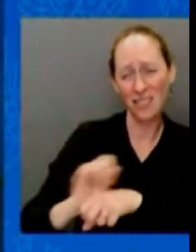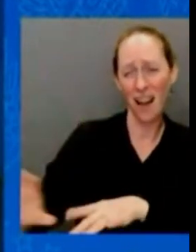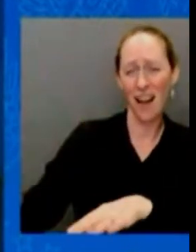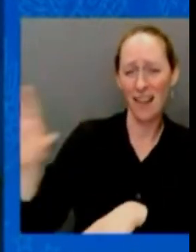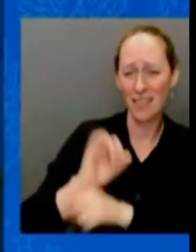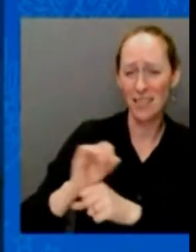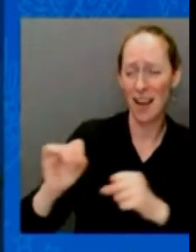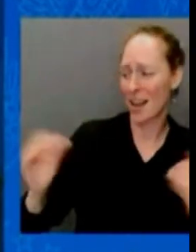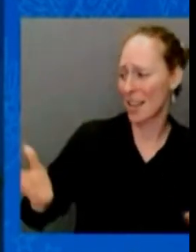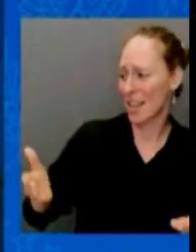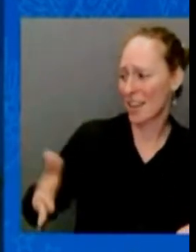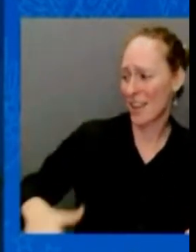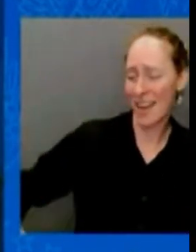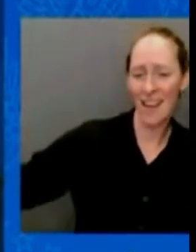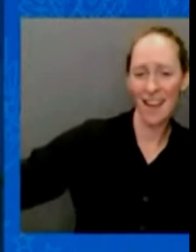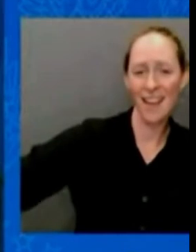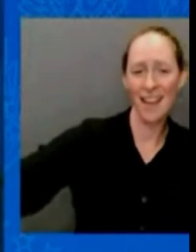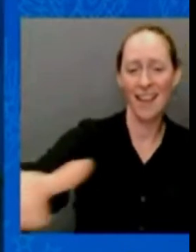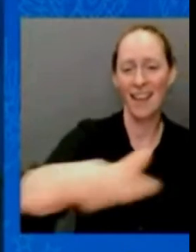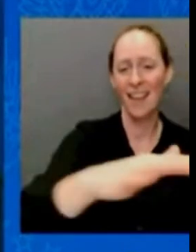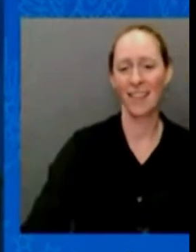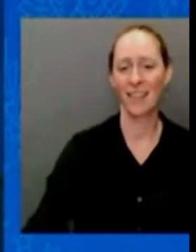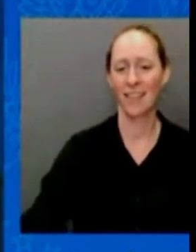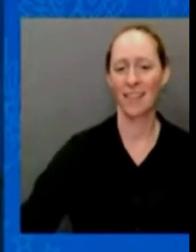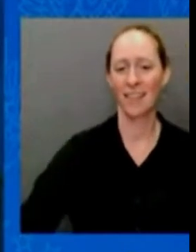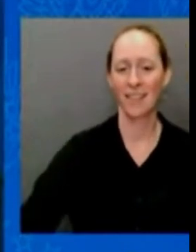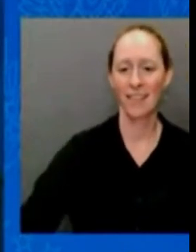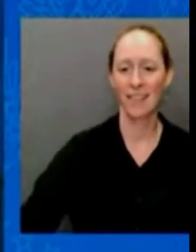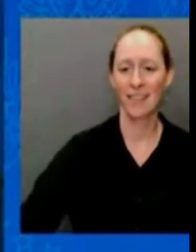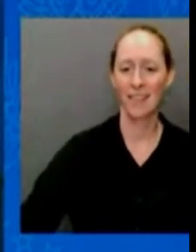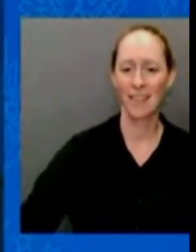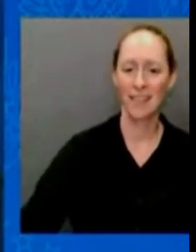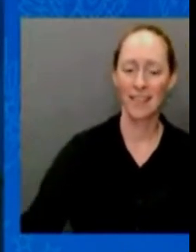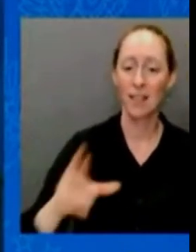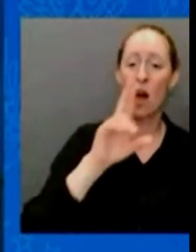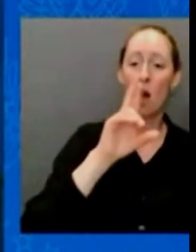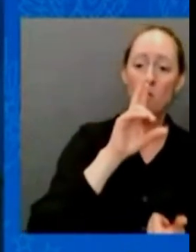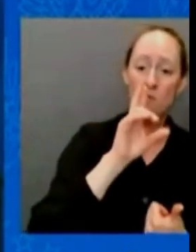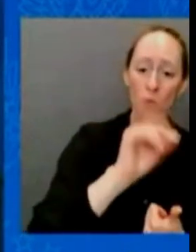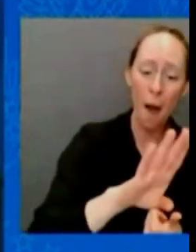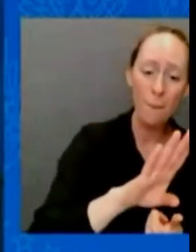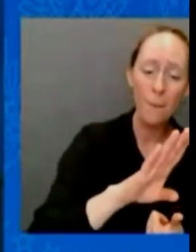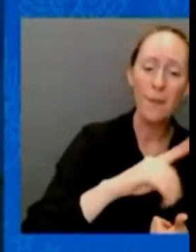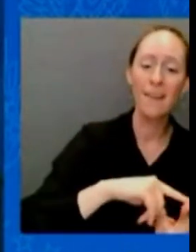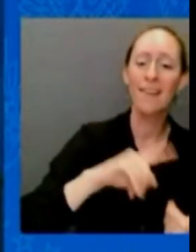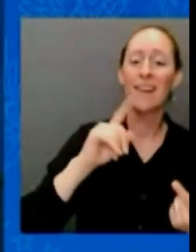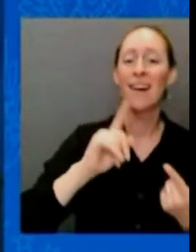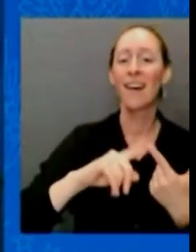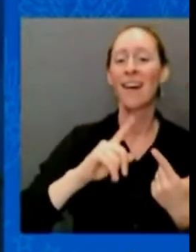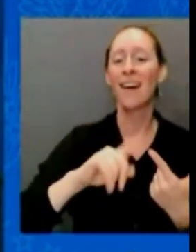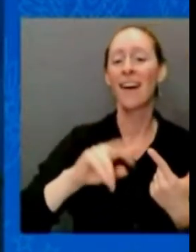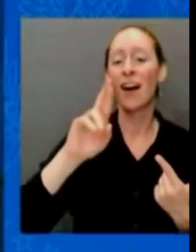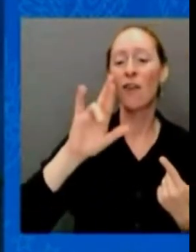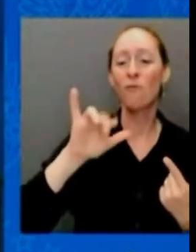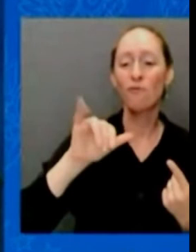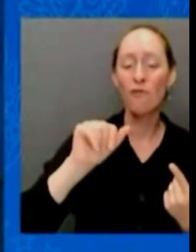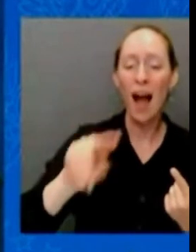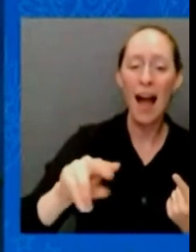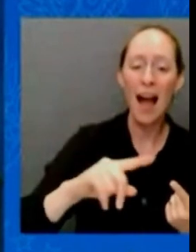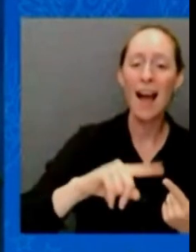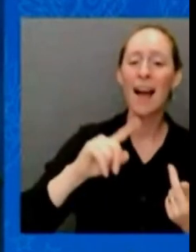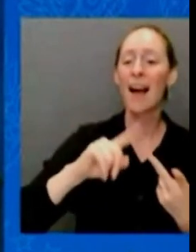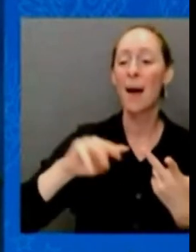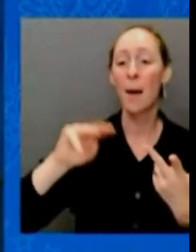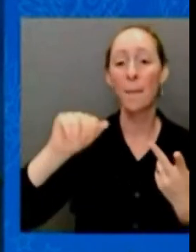State CEO Rob Simpson, County Executive Ryan McMahon, Mayor Walsh, Congressman John Kitko, OCC